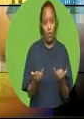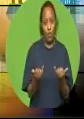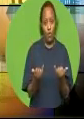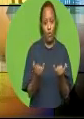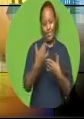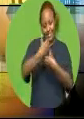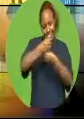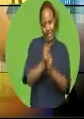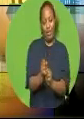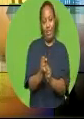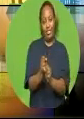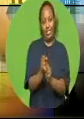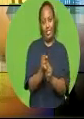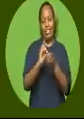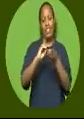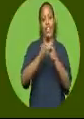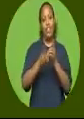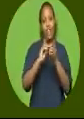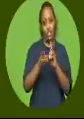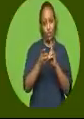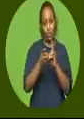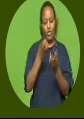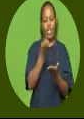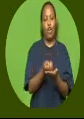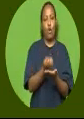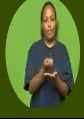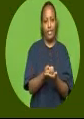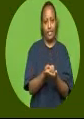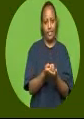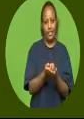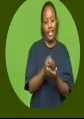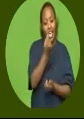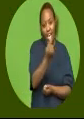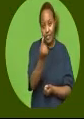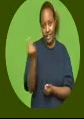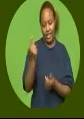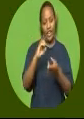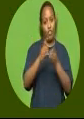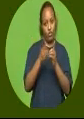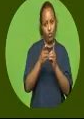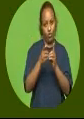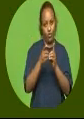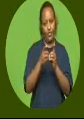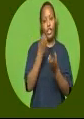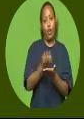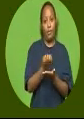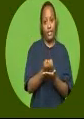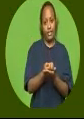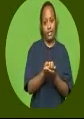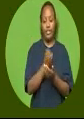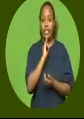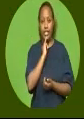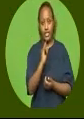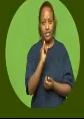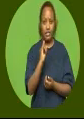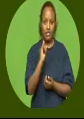the definitions of economics. Every definition of economics is subject to